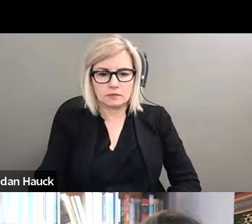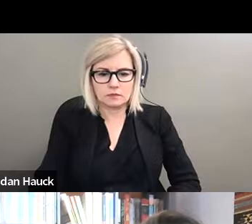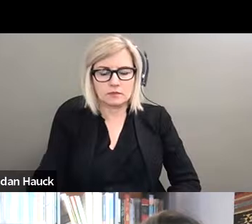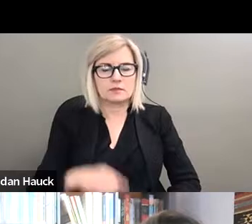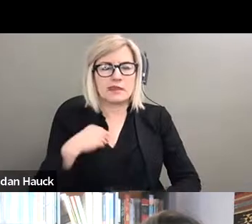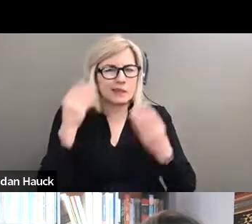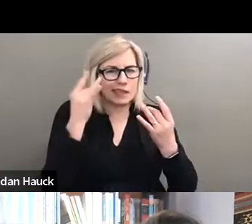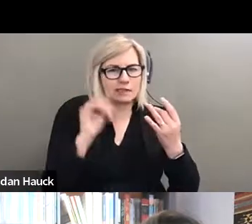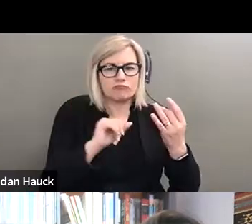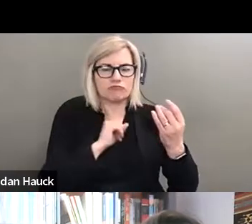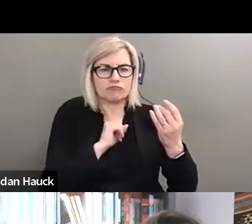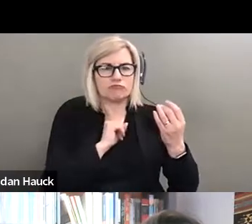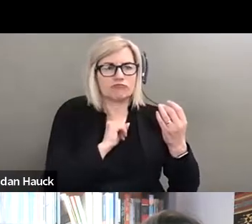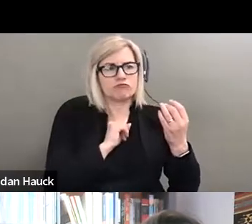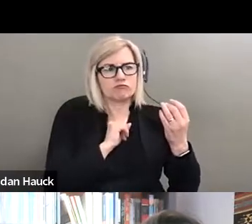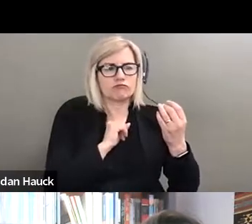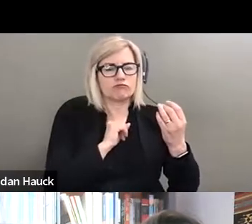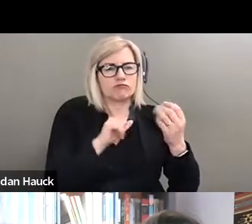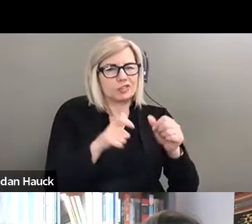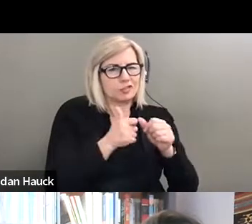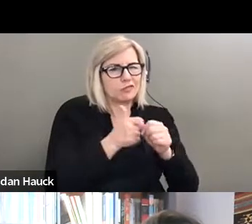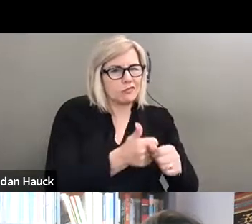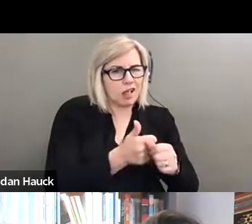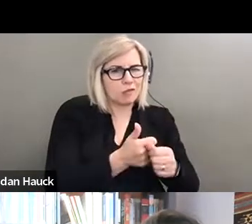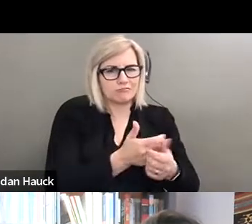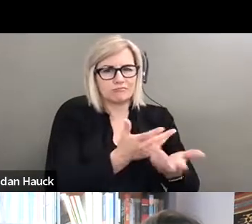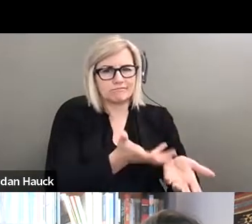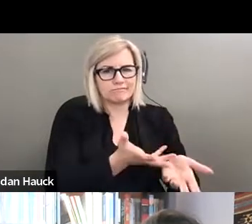myself, it should follow suit,